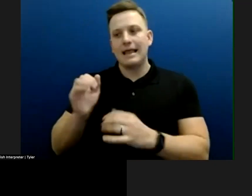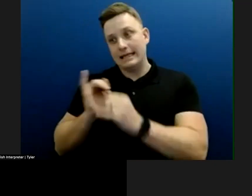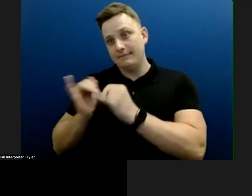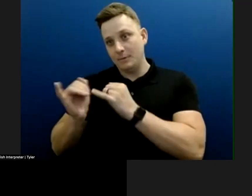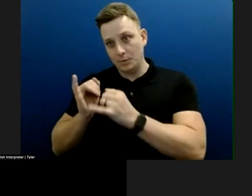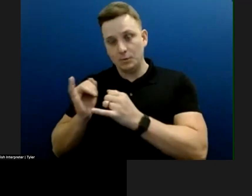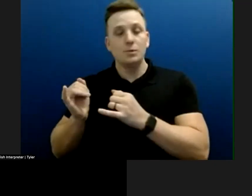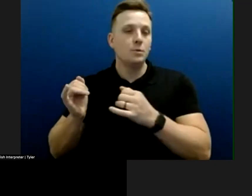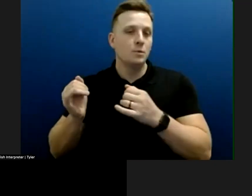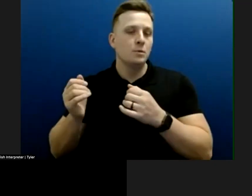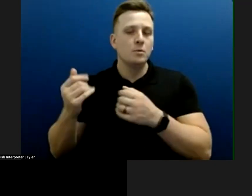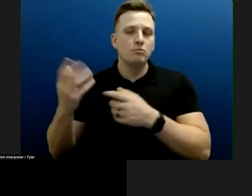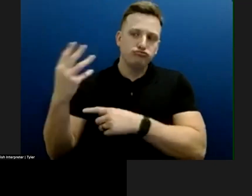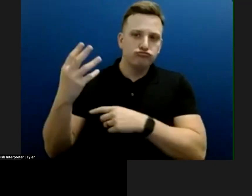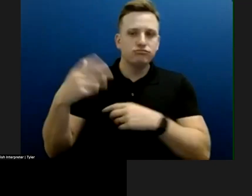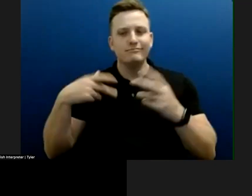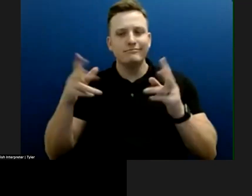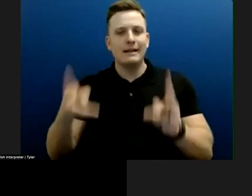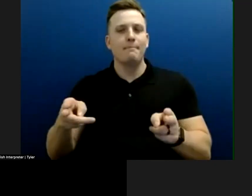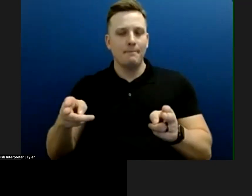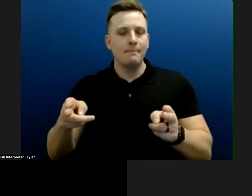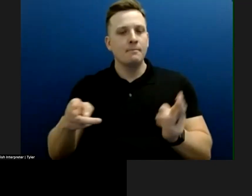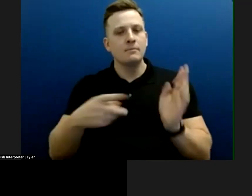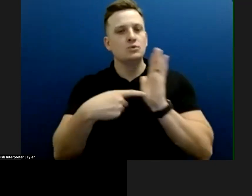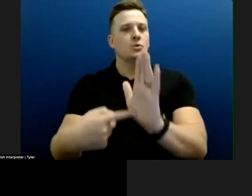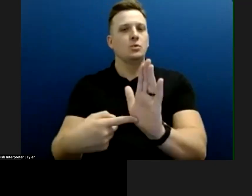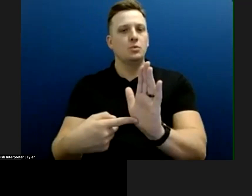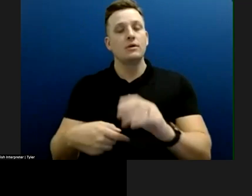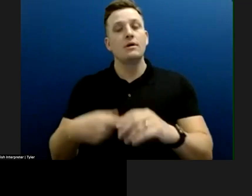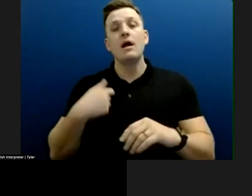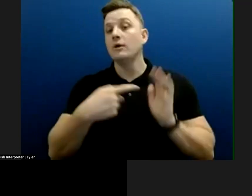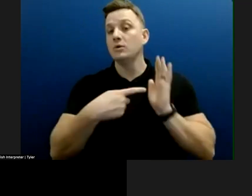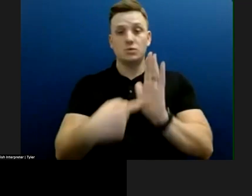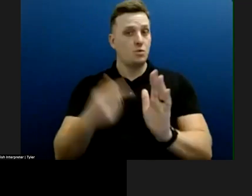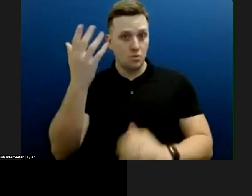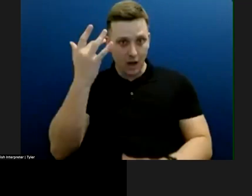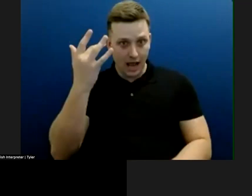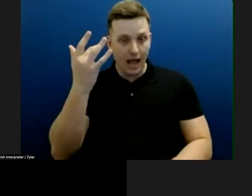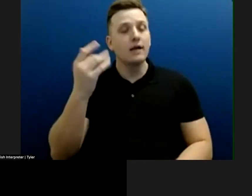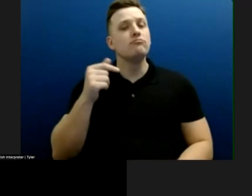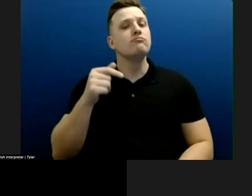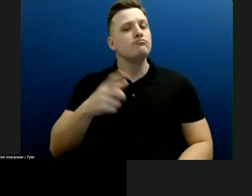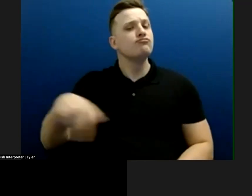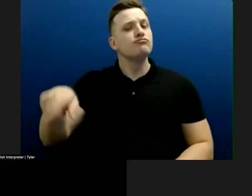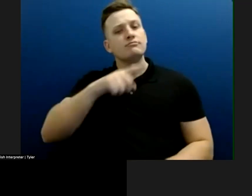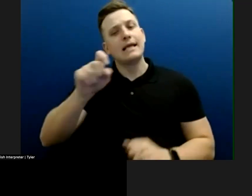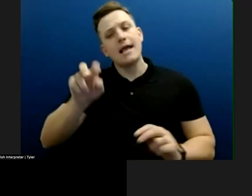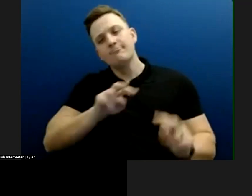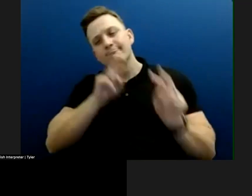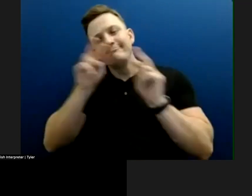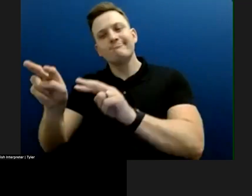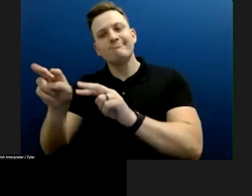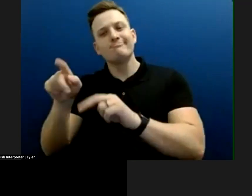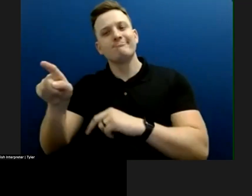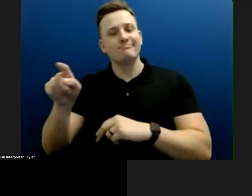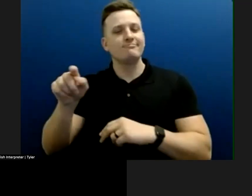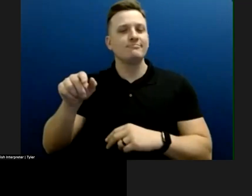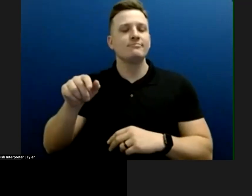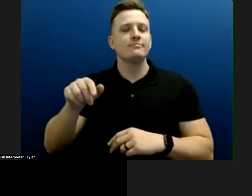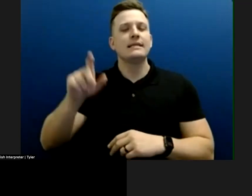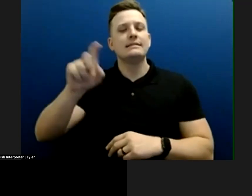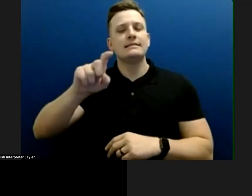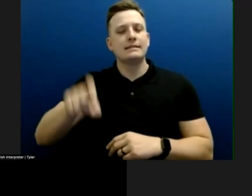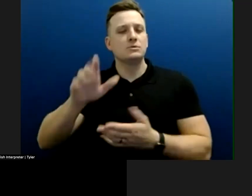showing these clips because you can follow these up directly on the Texas School for the Blind and